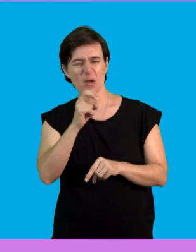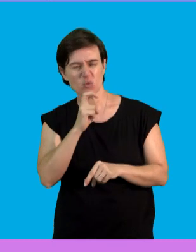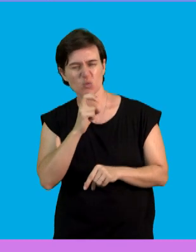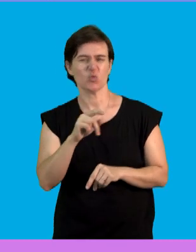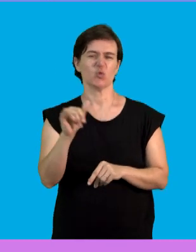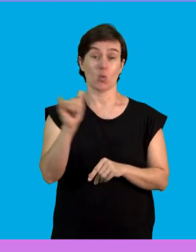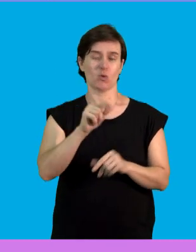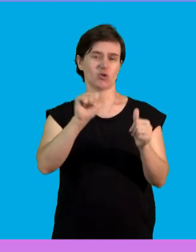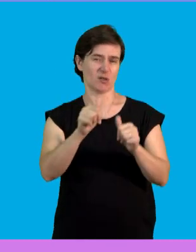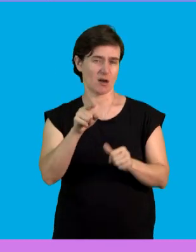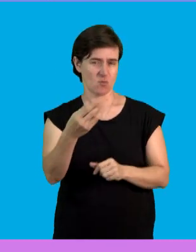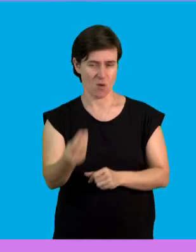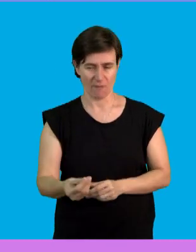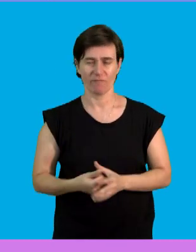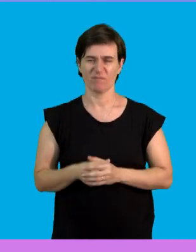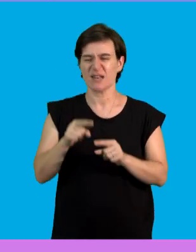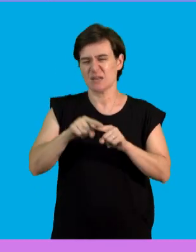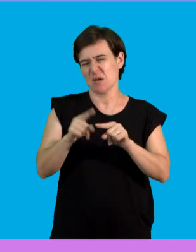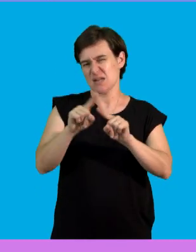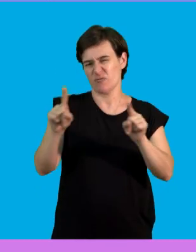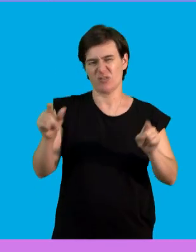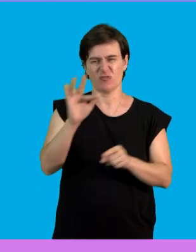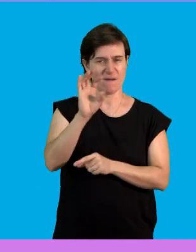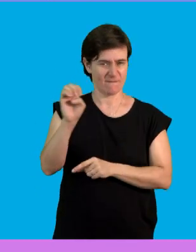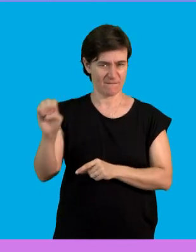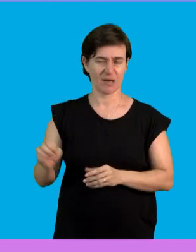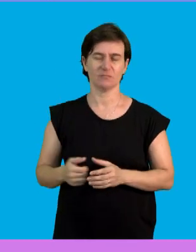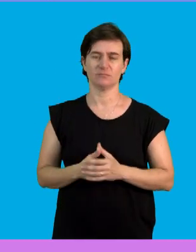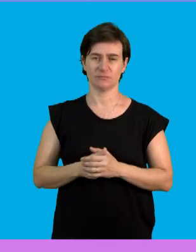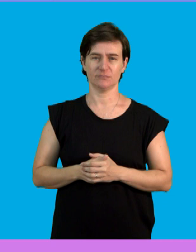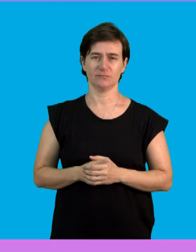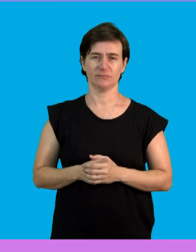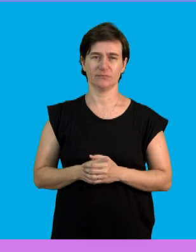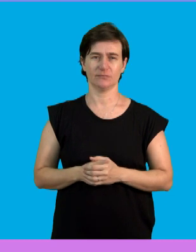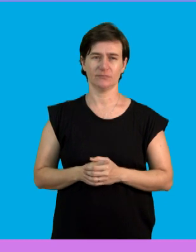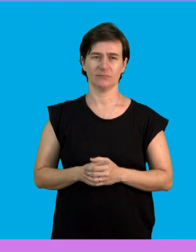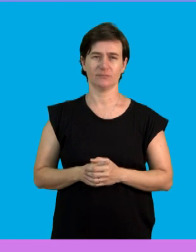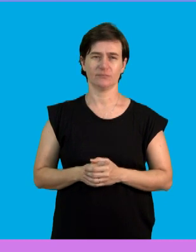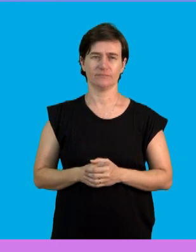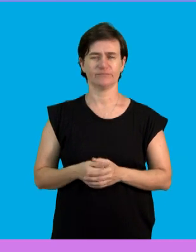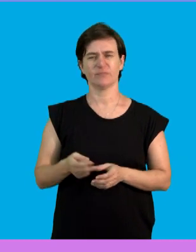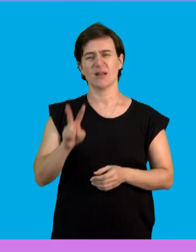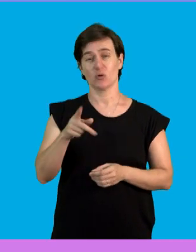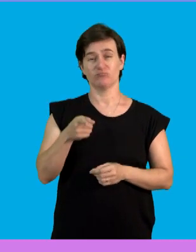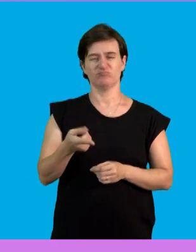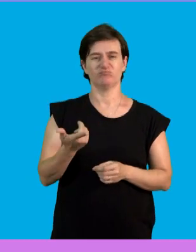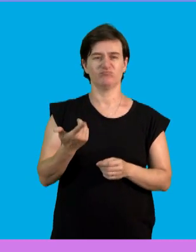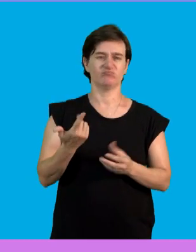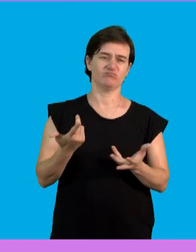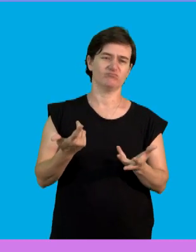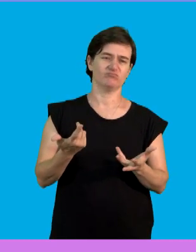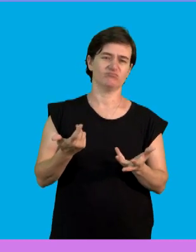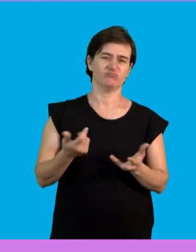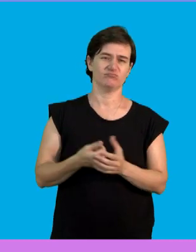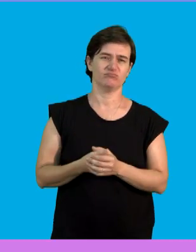which type of account you have. Different accounts, different structures. Let's look at